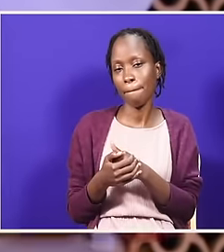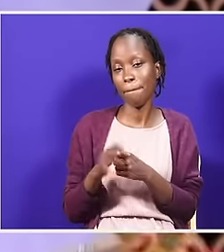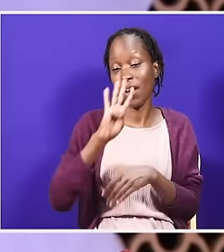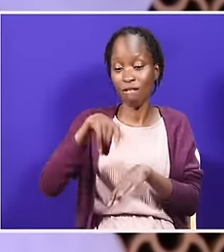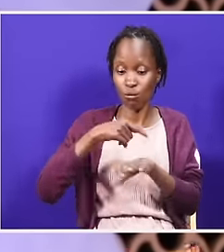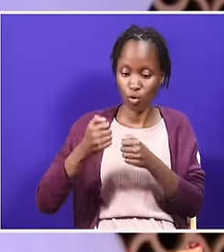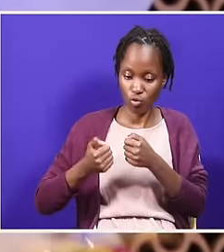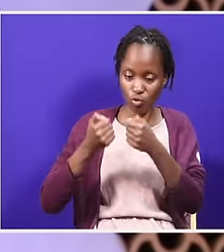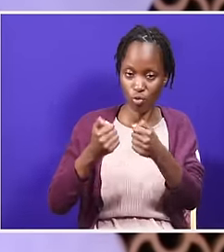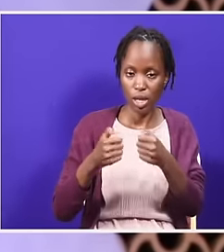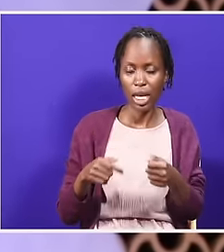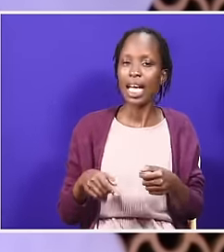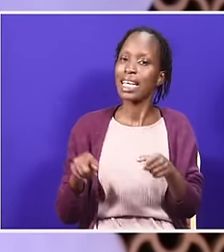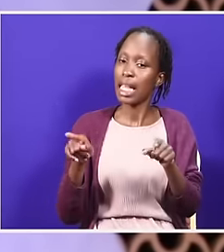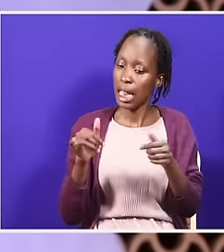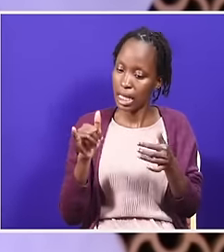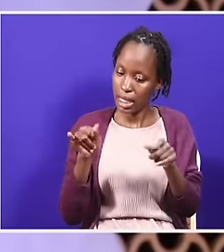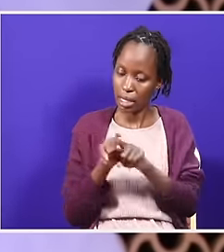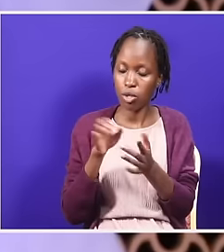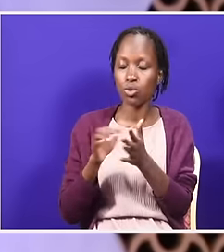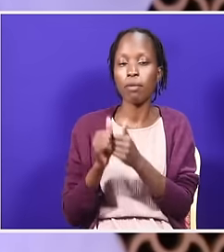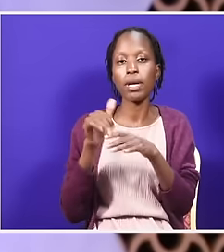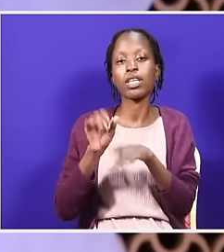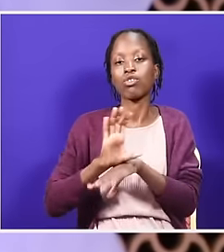And that hill. And of course, we do this in church.